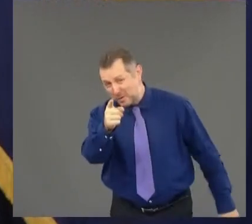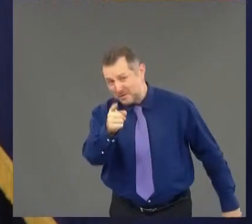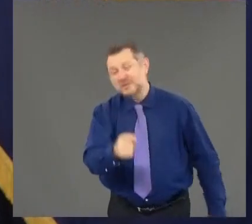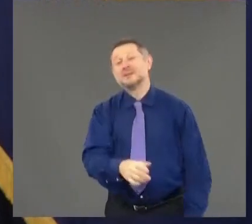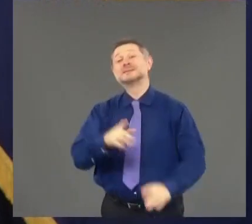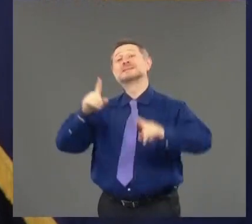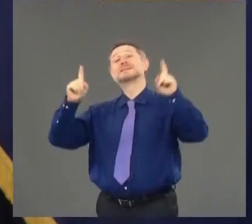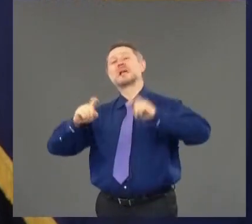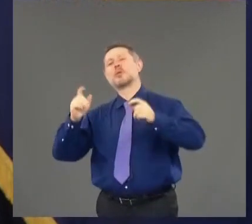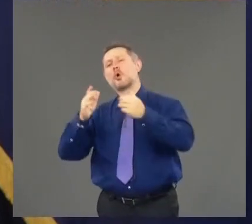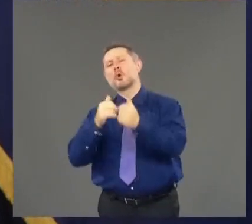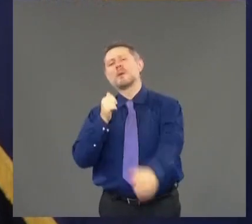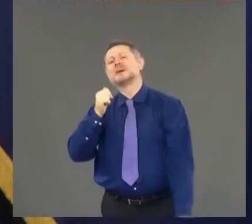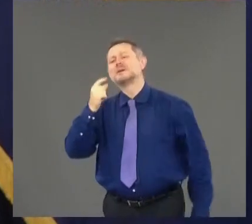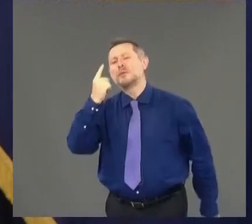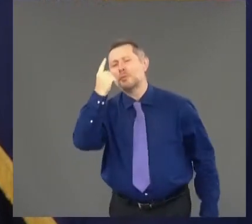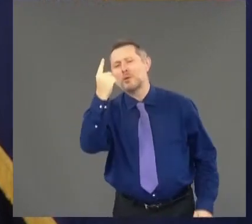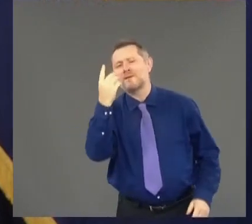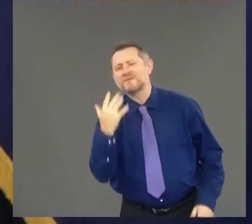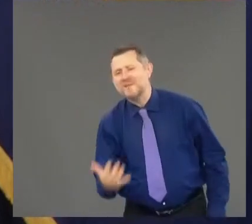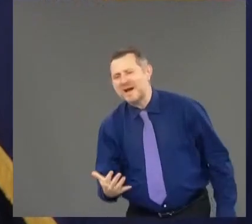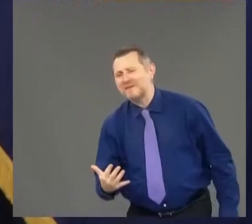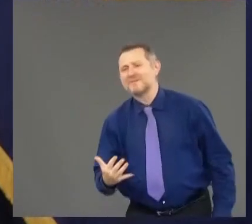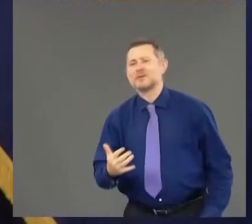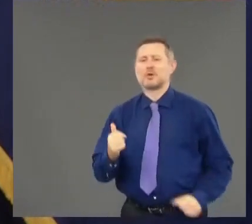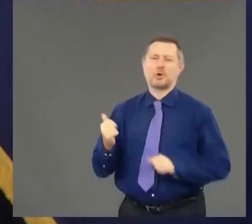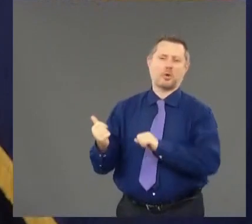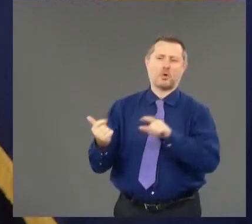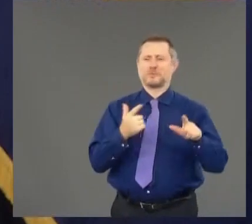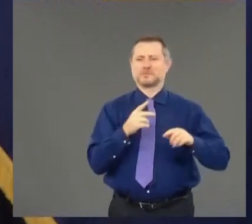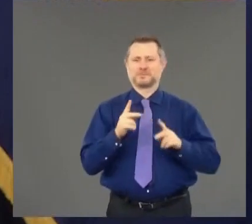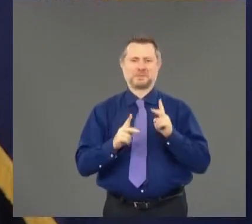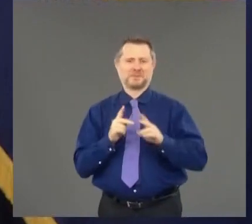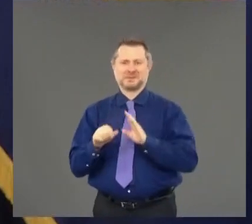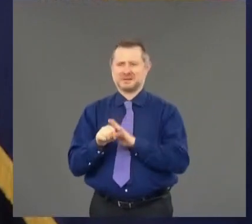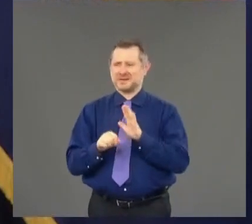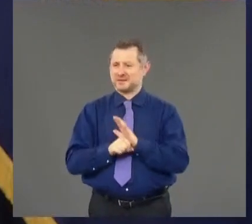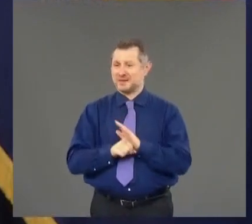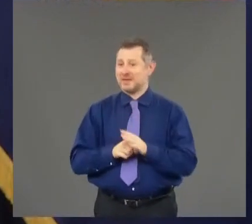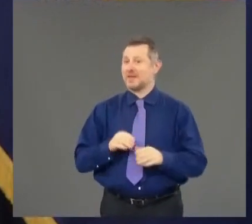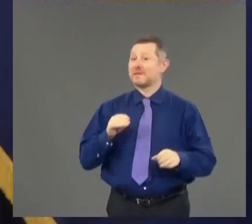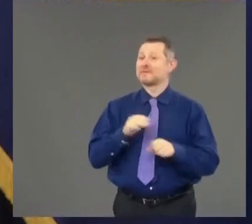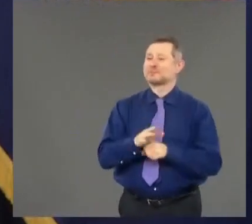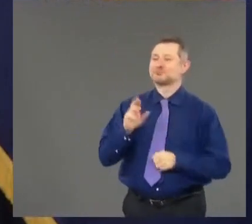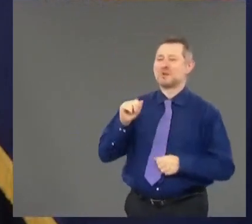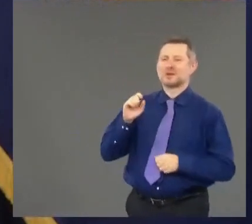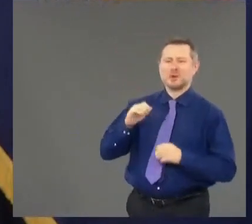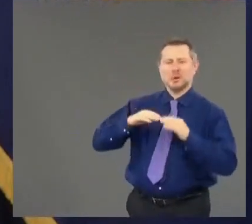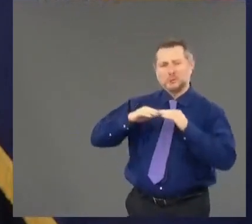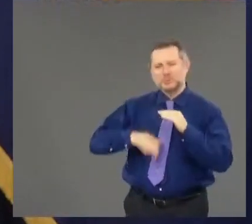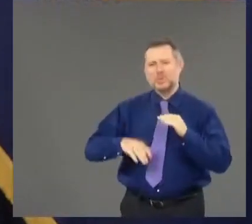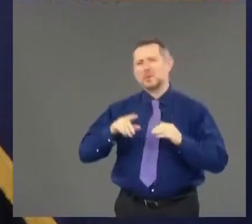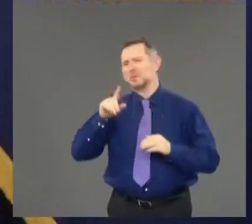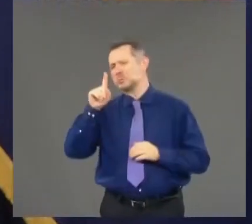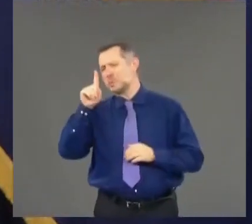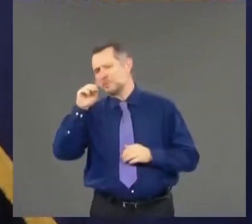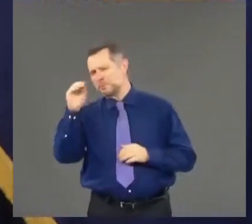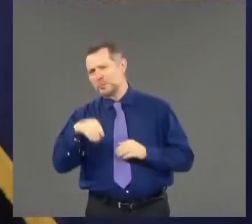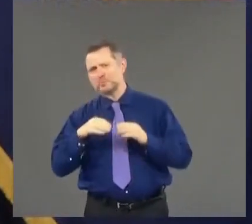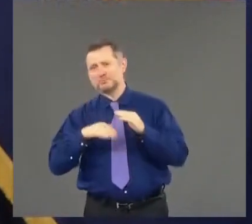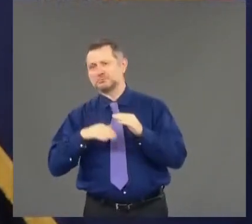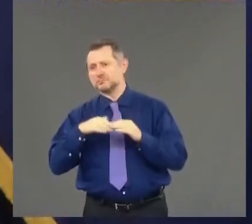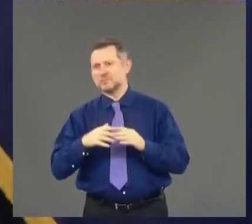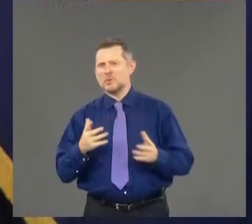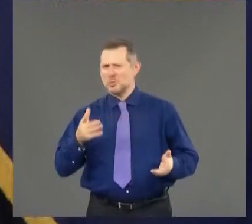people. We have the infection rate down to 1%. Yeah, that works until you drop a new